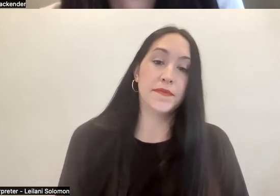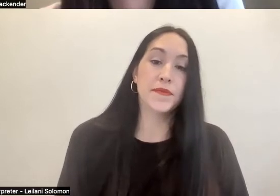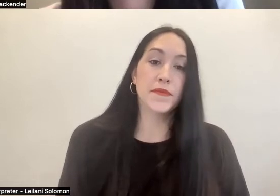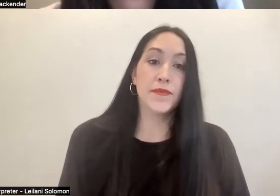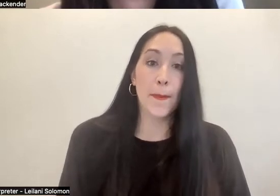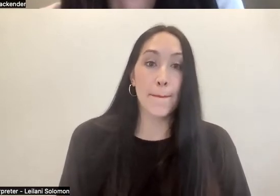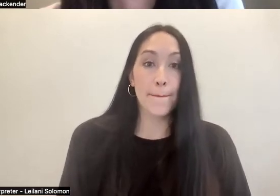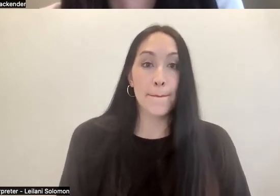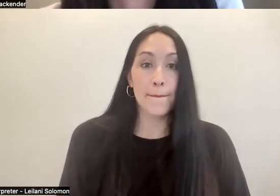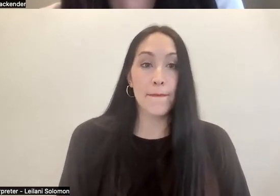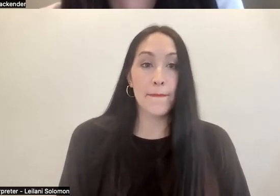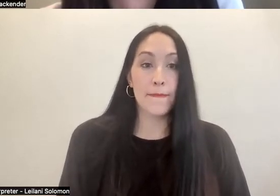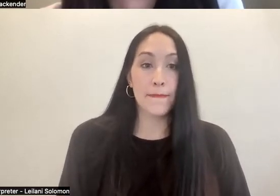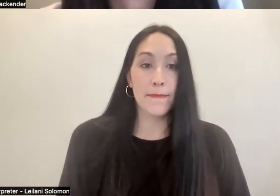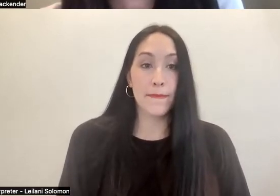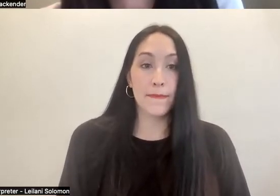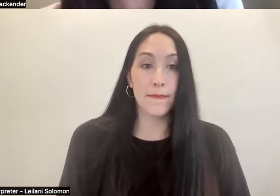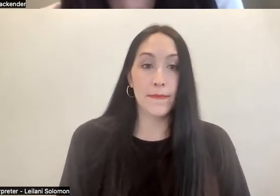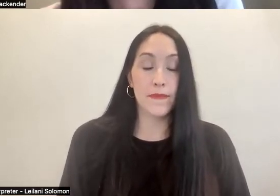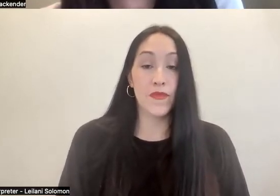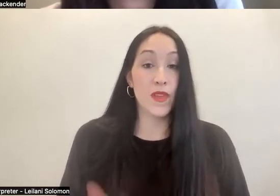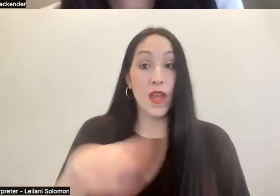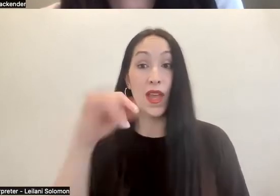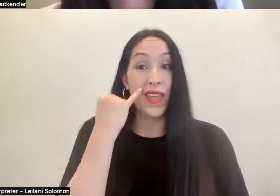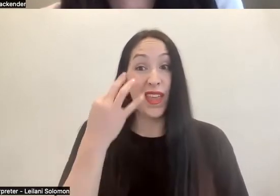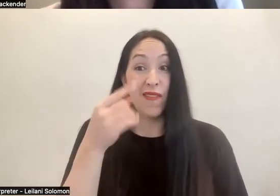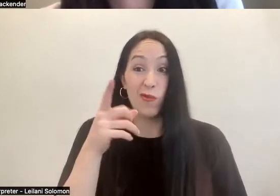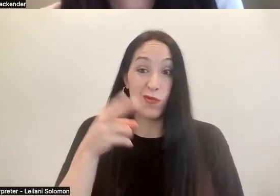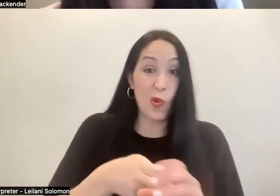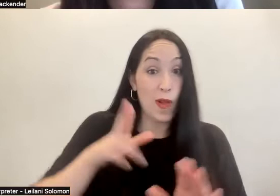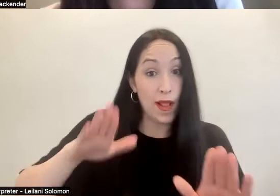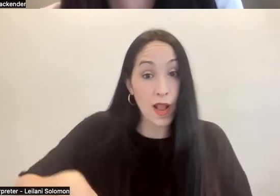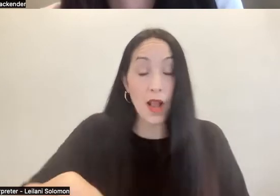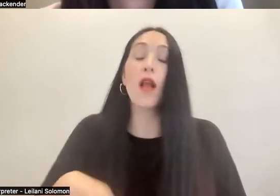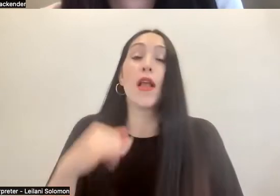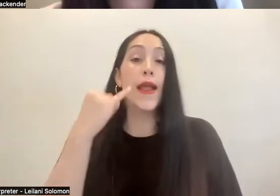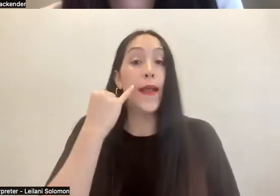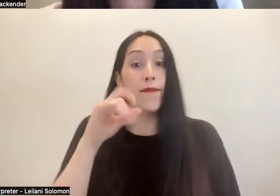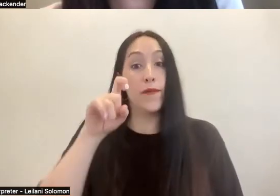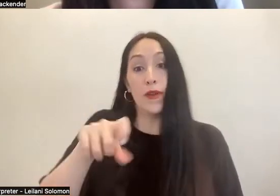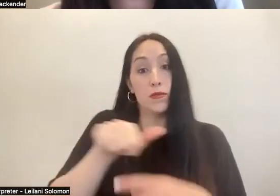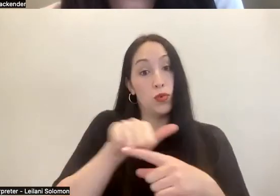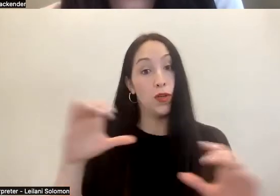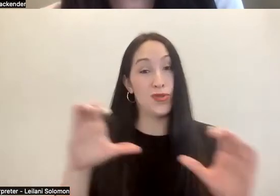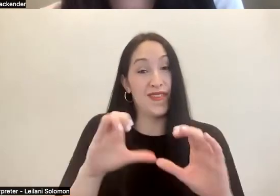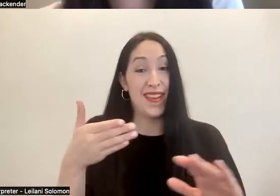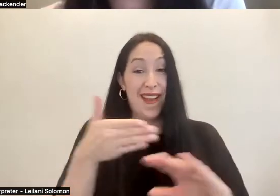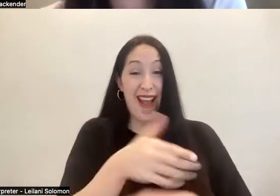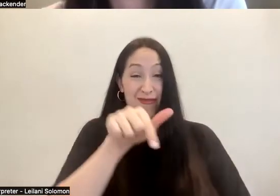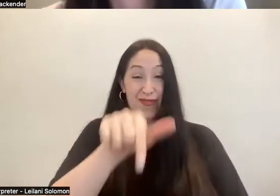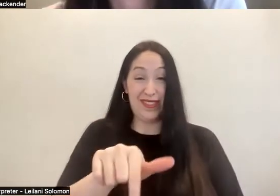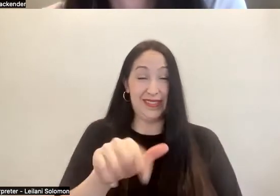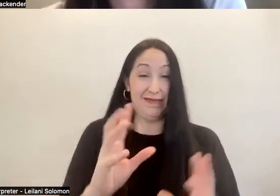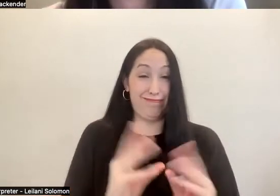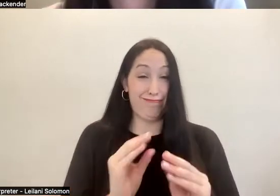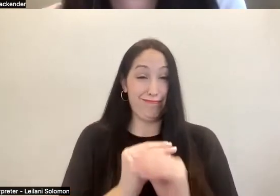And of course, for those that join late, if they do in fact need a training certificate after this webinar, you can email us